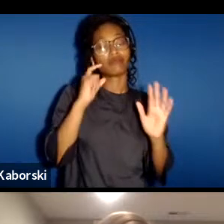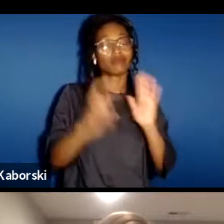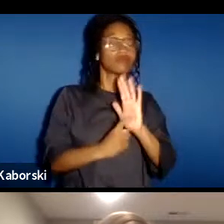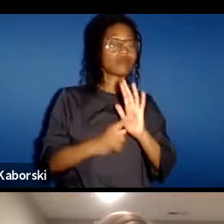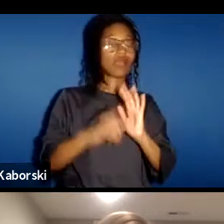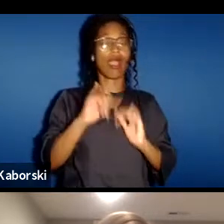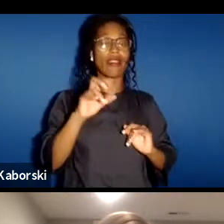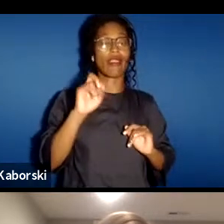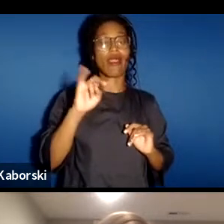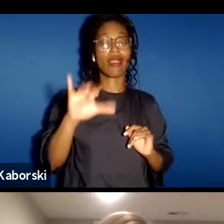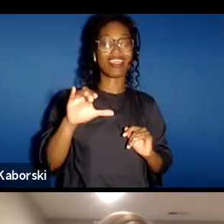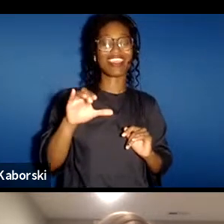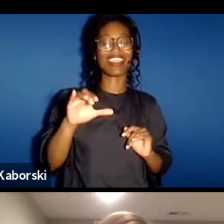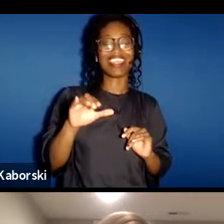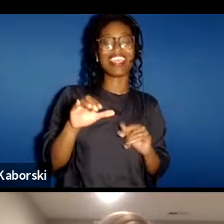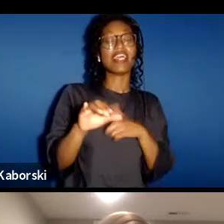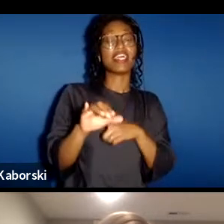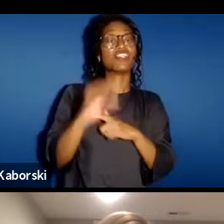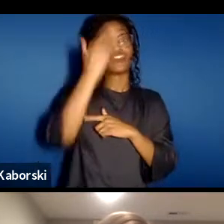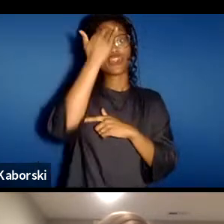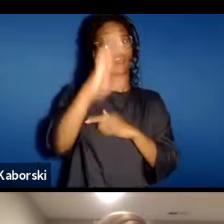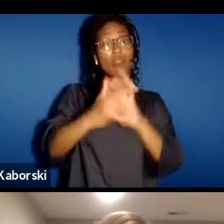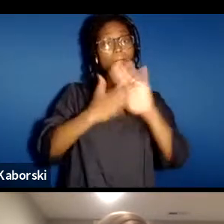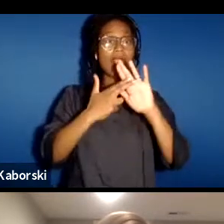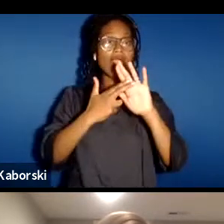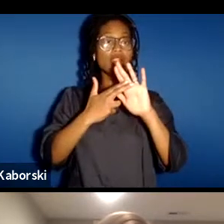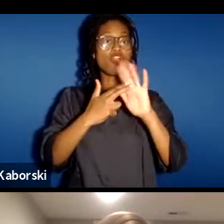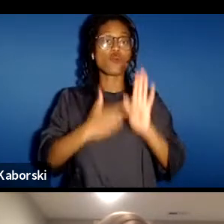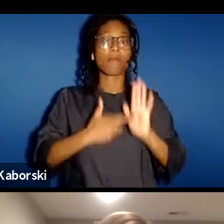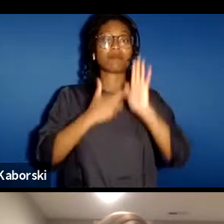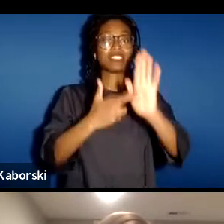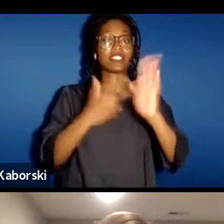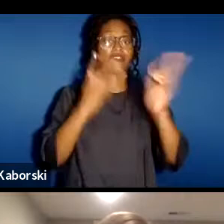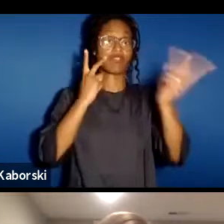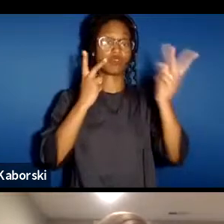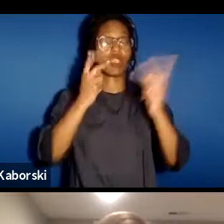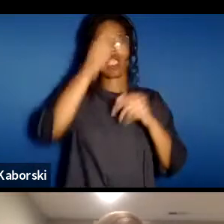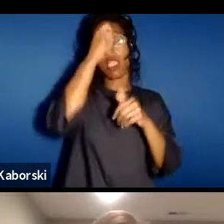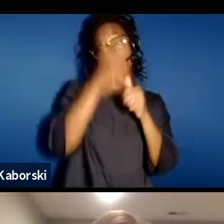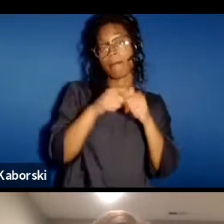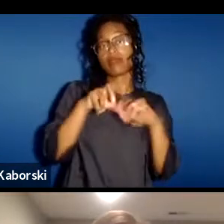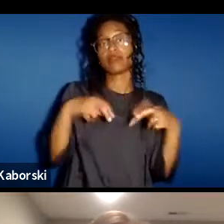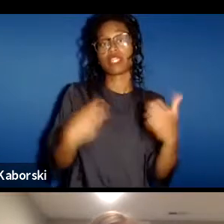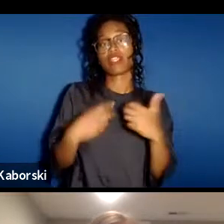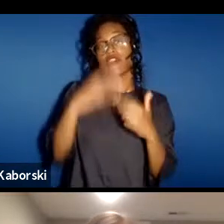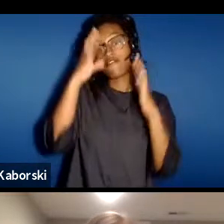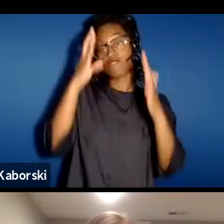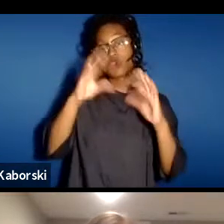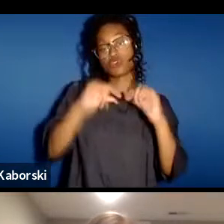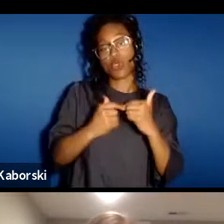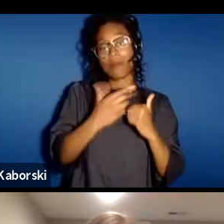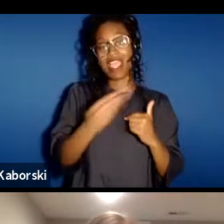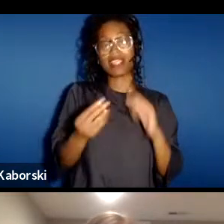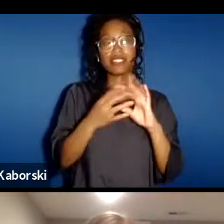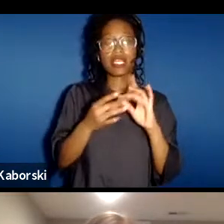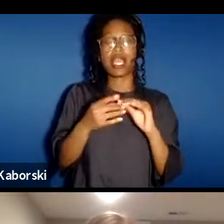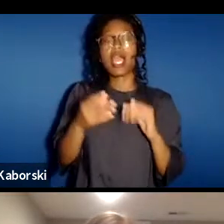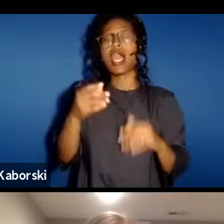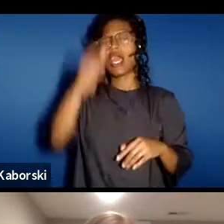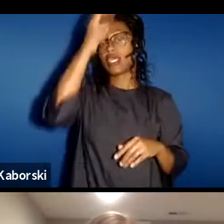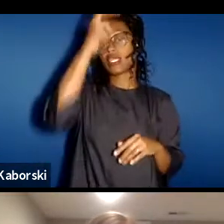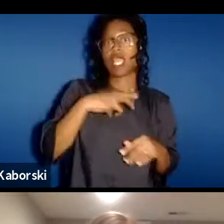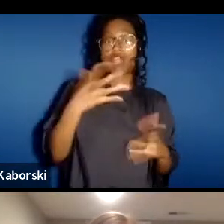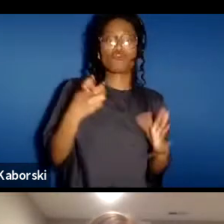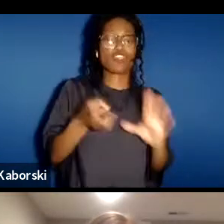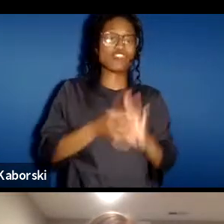sure what your brand kind of stands for visually. I can just remember sitting in focus groups and, guys just want a story